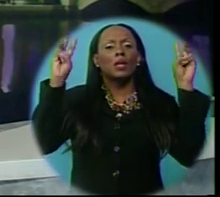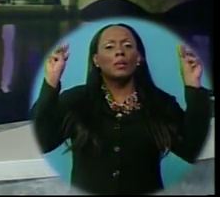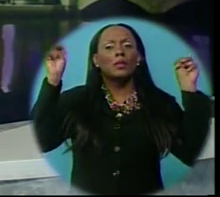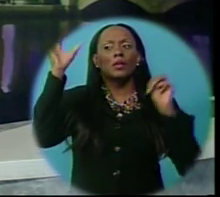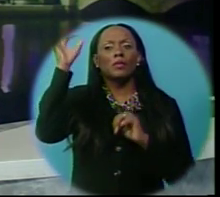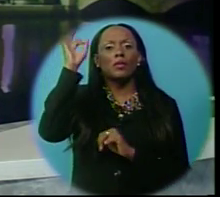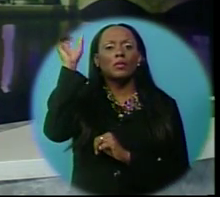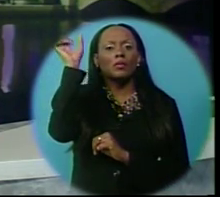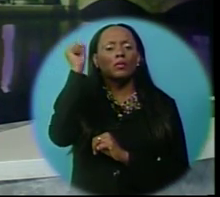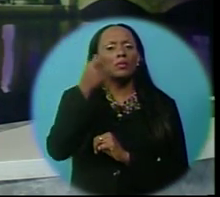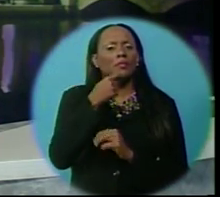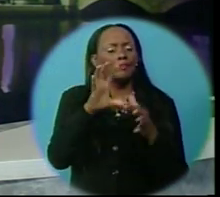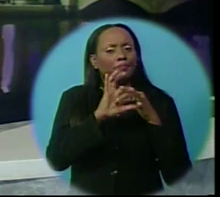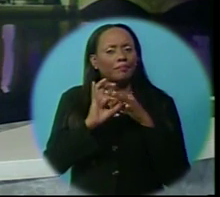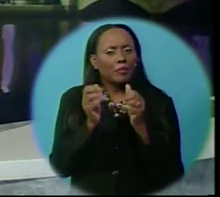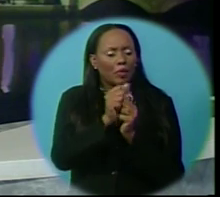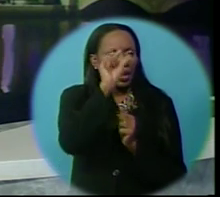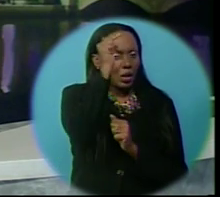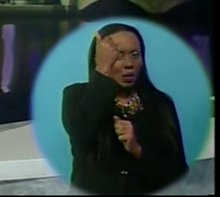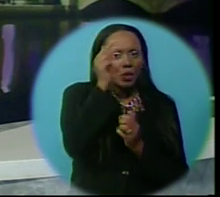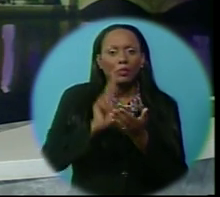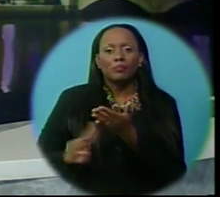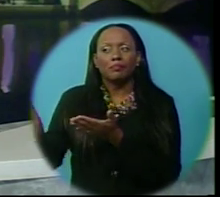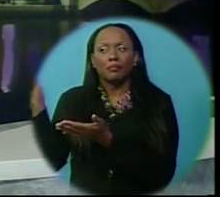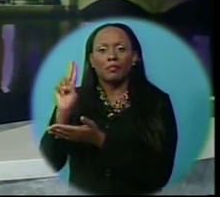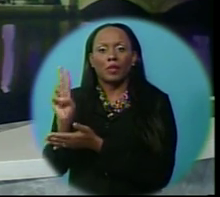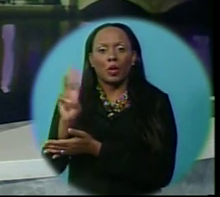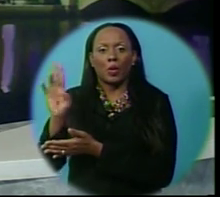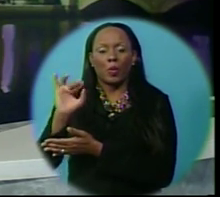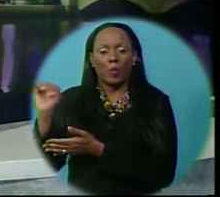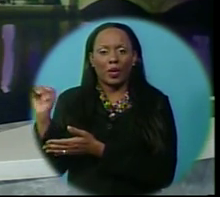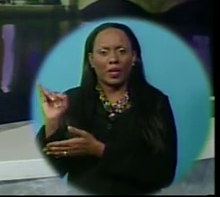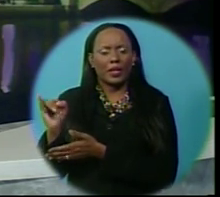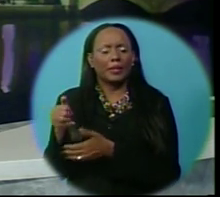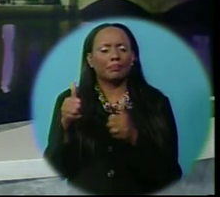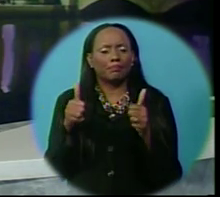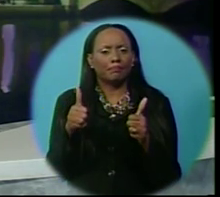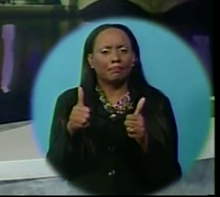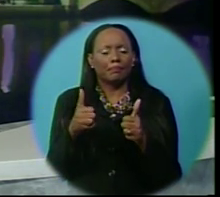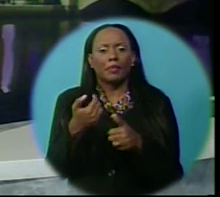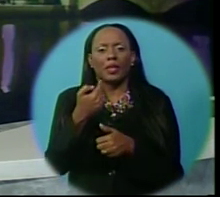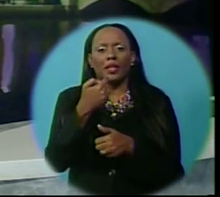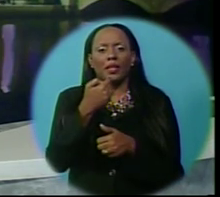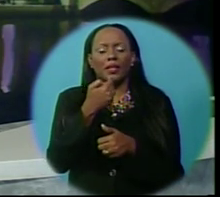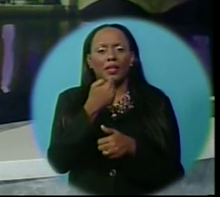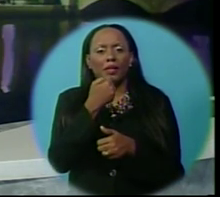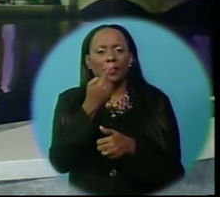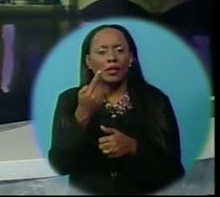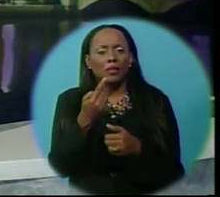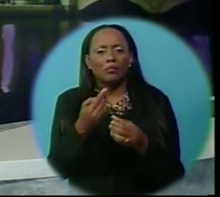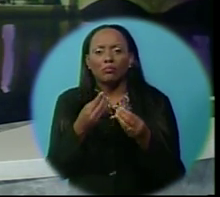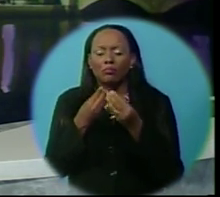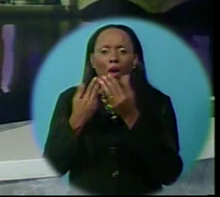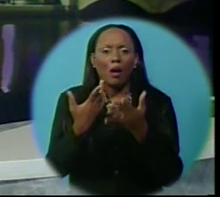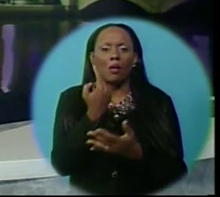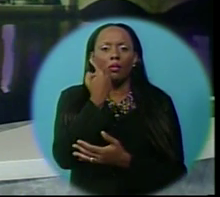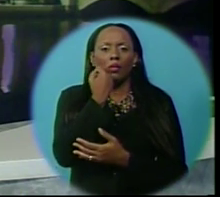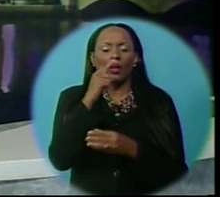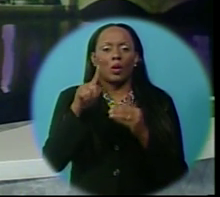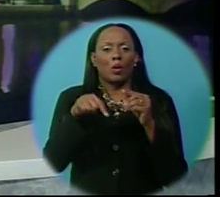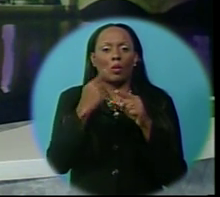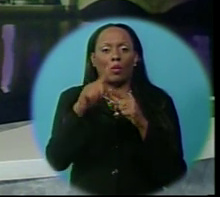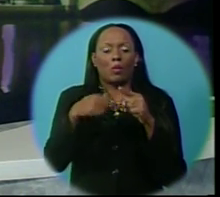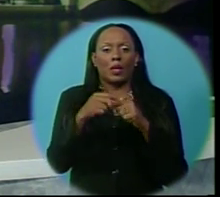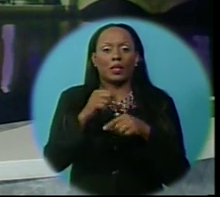Fendel Stewart says the relationship between his government and the University of the West Indies is in good shape. Mr. Stewart gave this